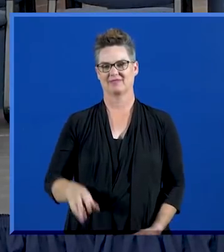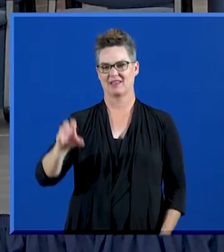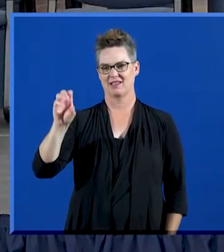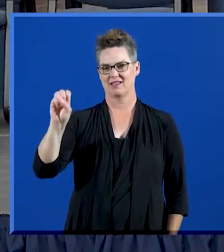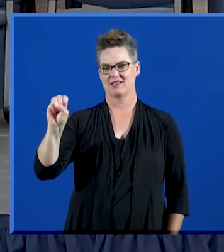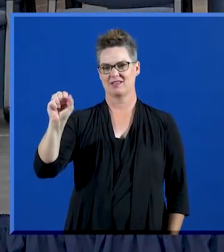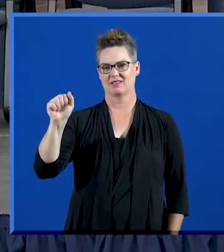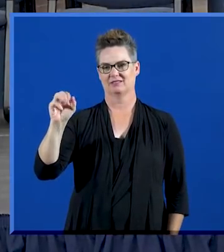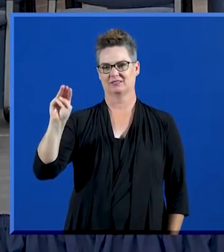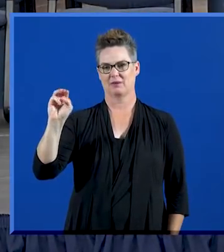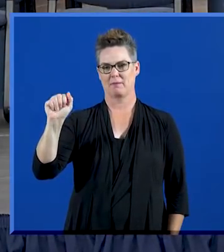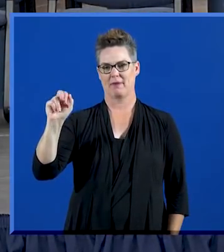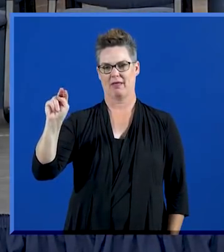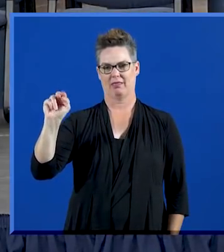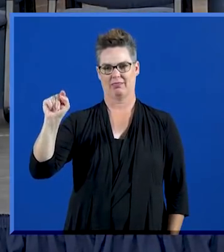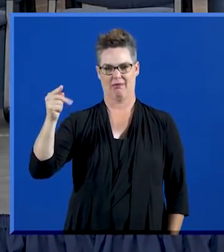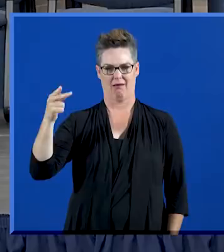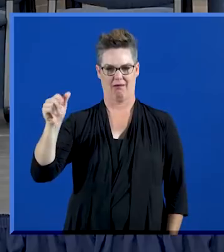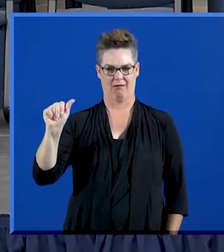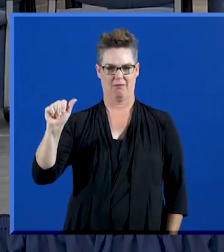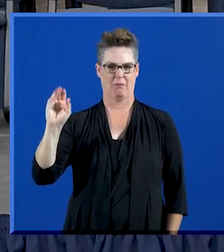Samantha Brown.